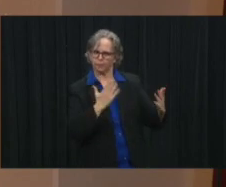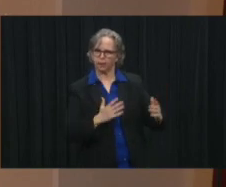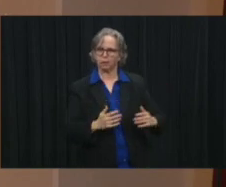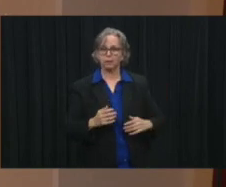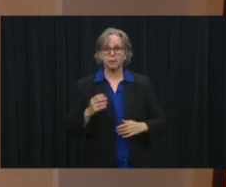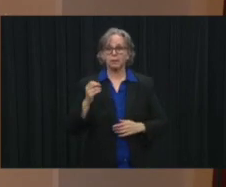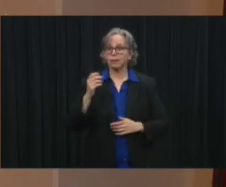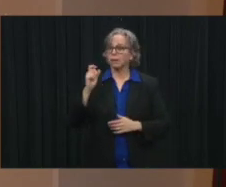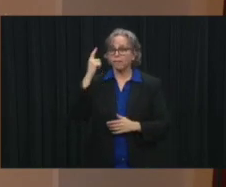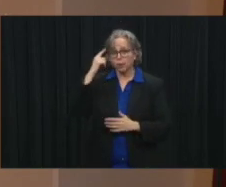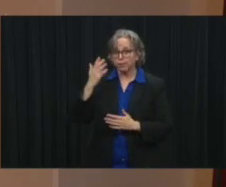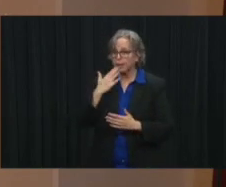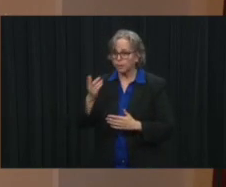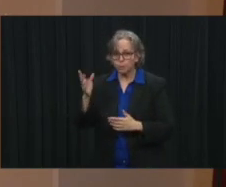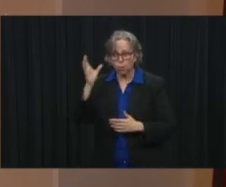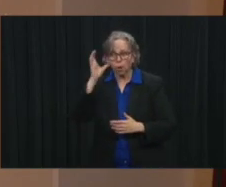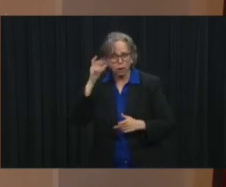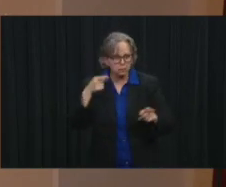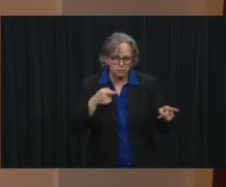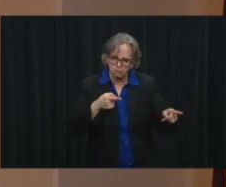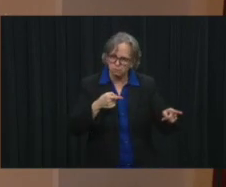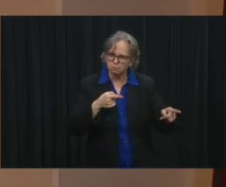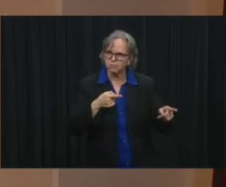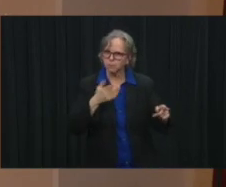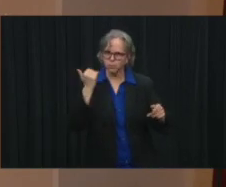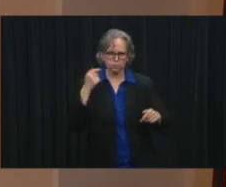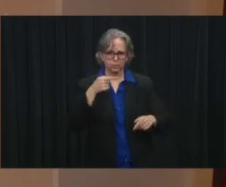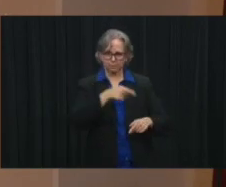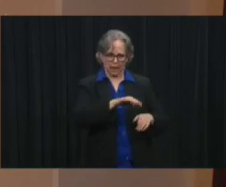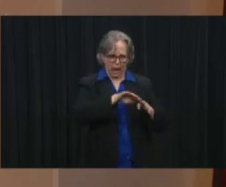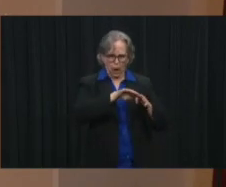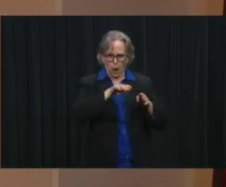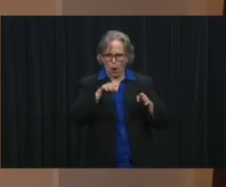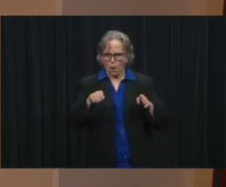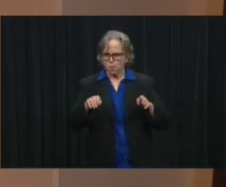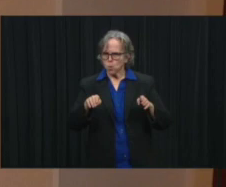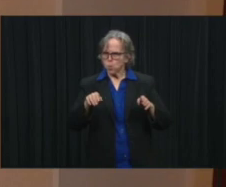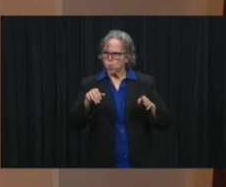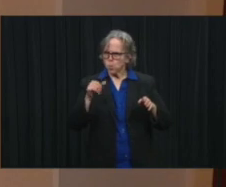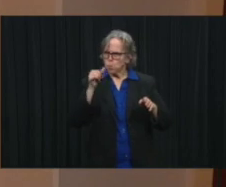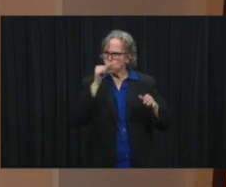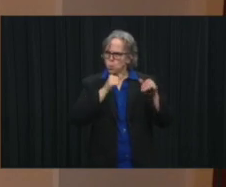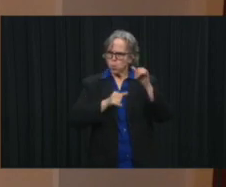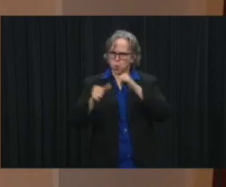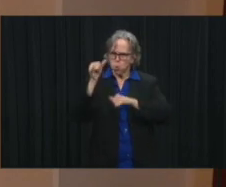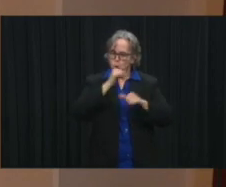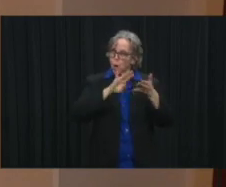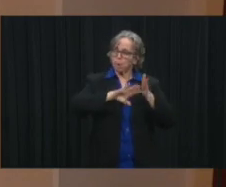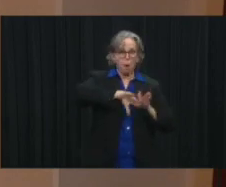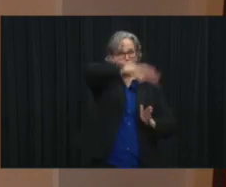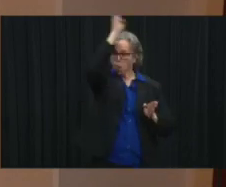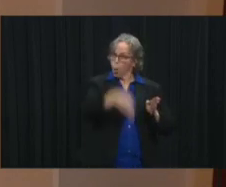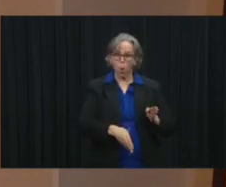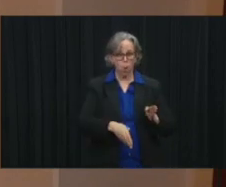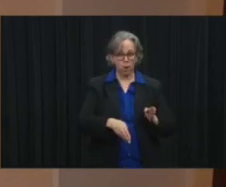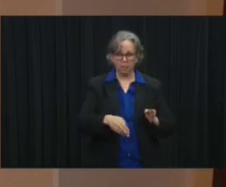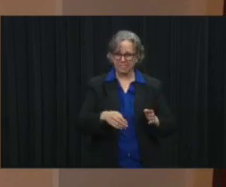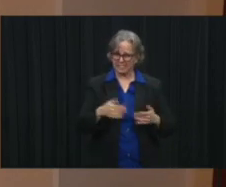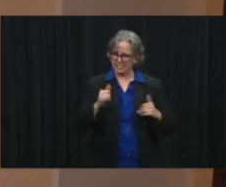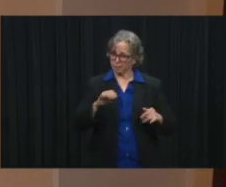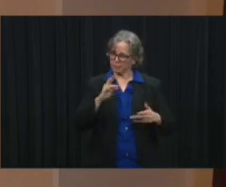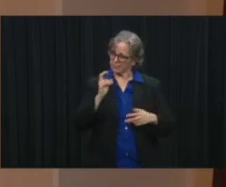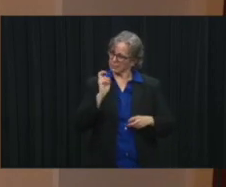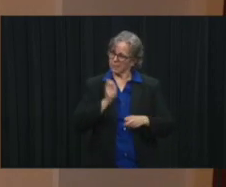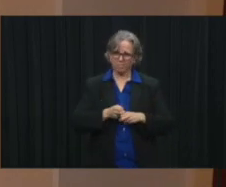curve, what we're seeing, it could have been dramatically different if we hadn't. And we know we're still going to go through tough times, but understand that